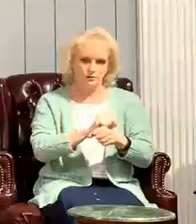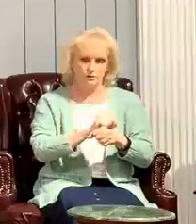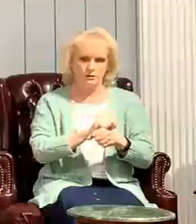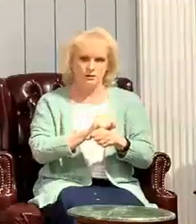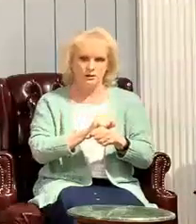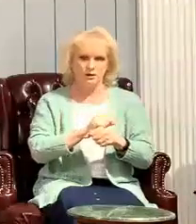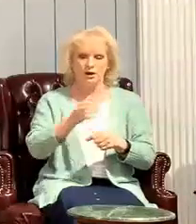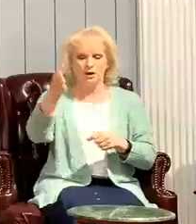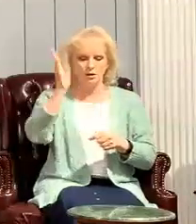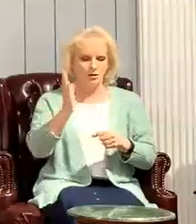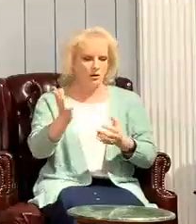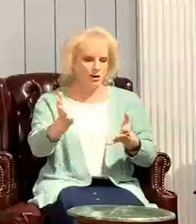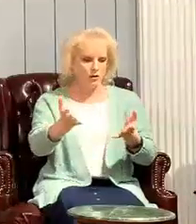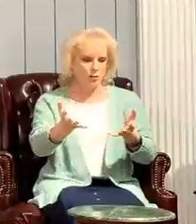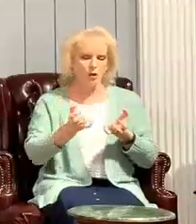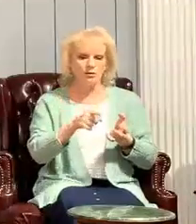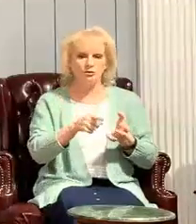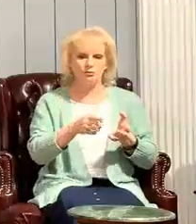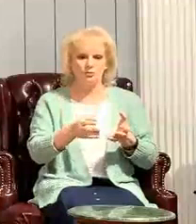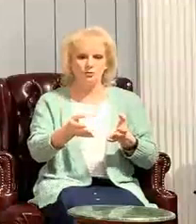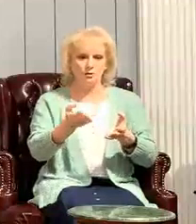He intends for you to come and hearken.